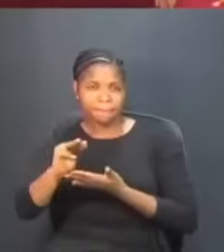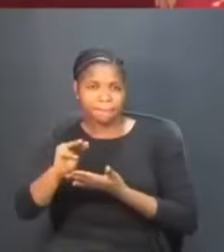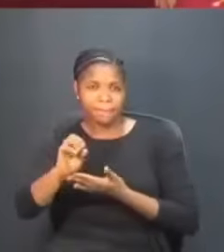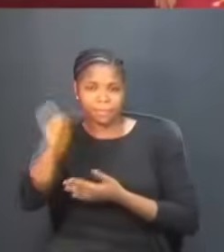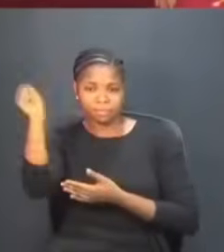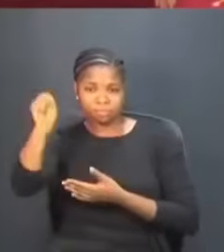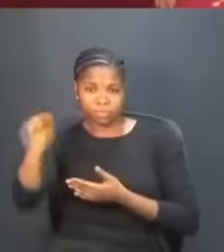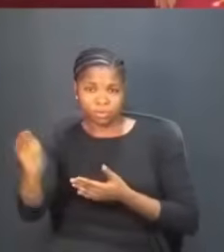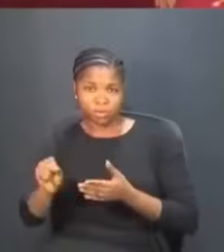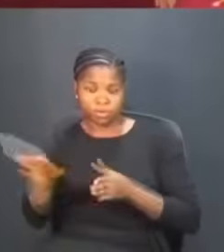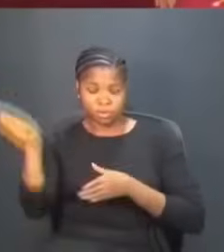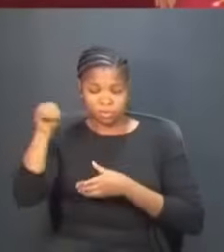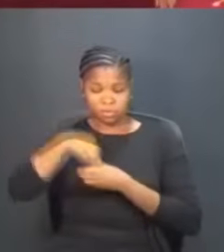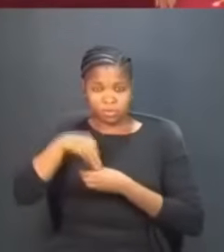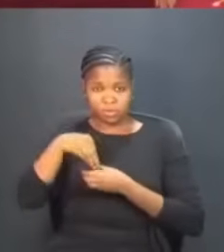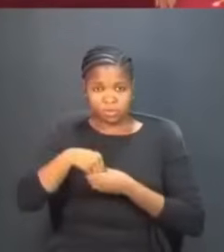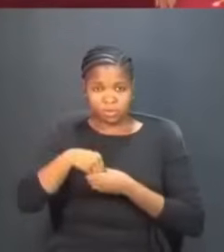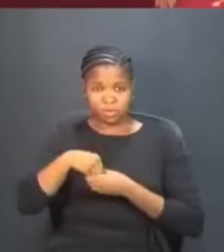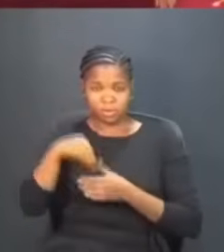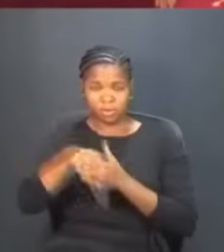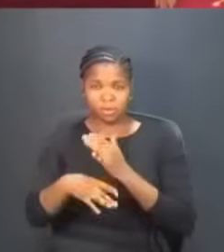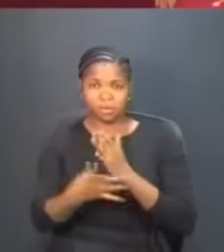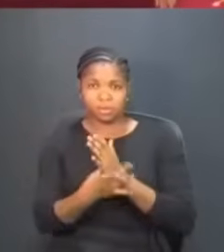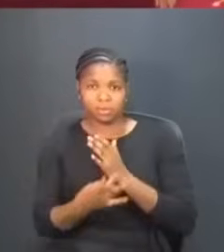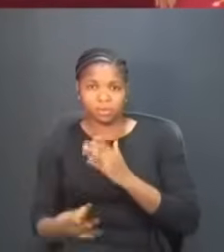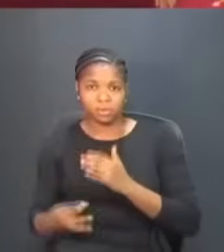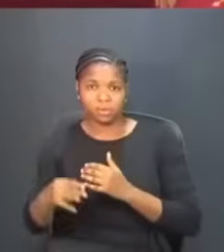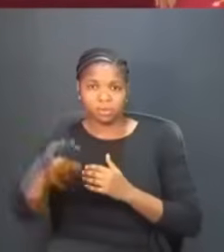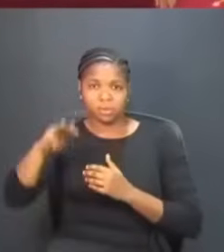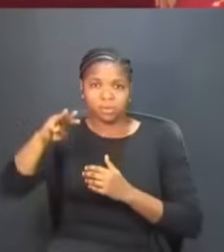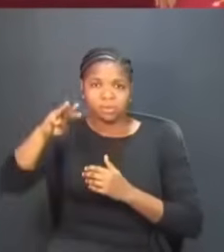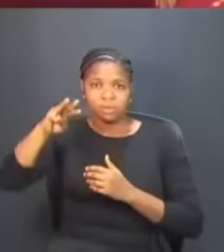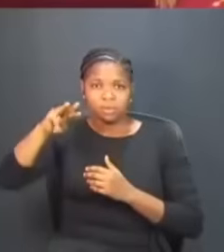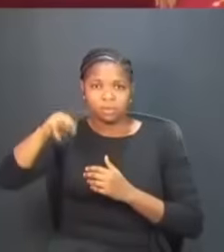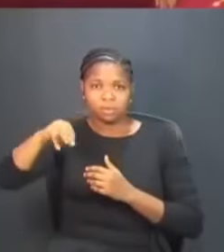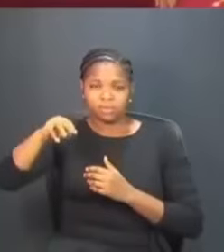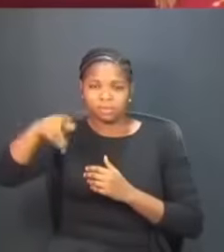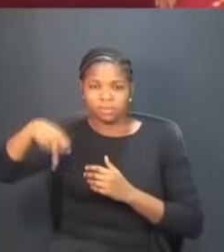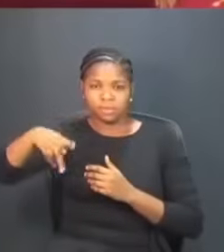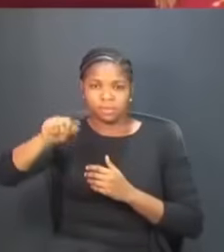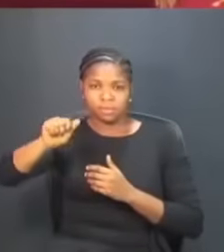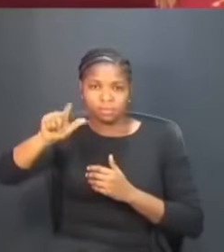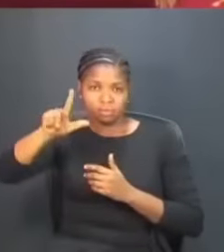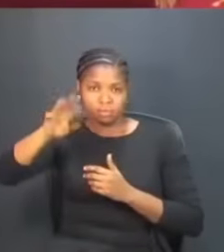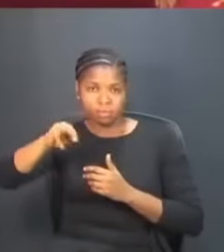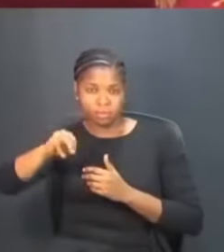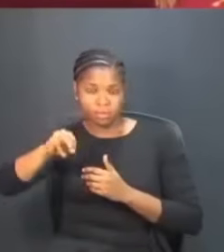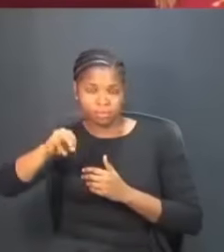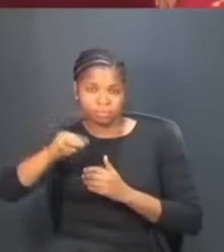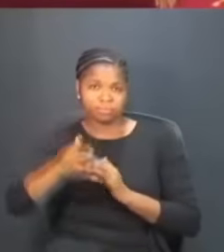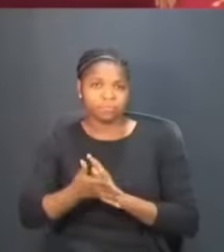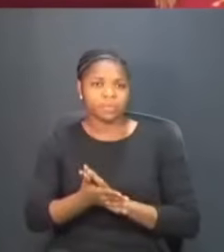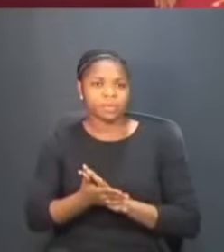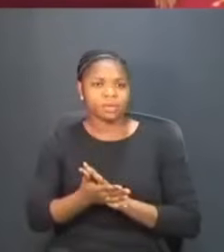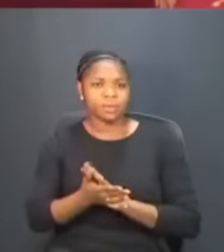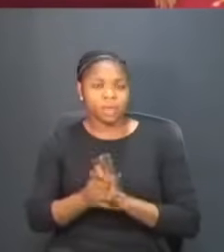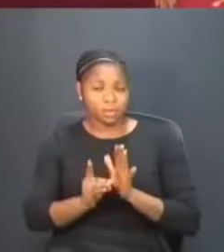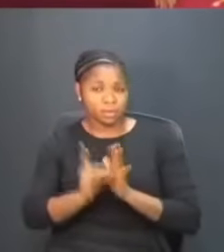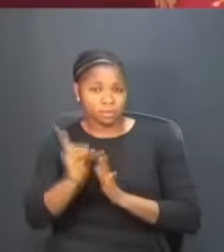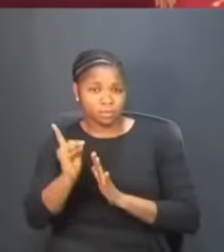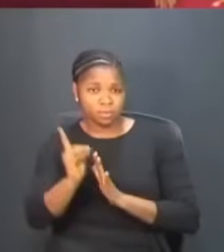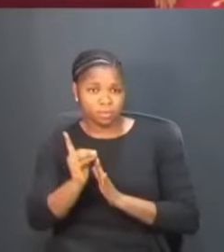palm sector, as stated in the 2026 budget statement, the World Bank is examining data from the